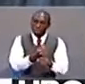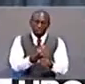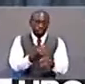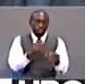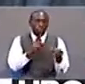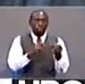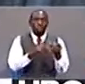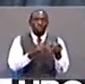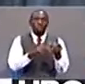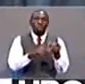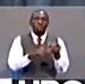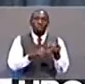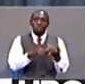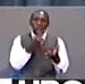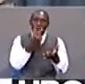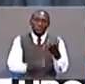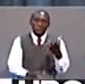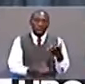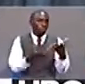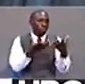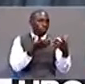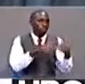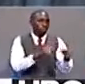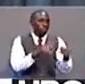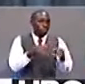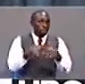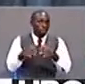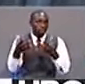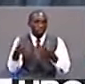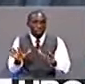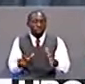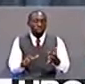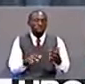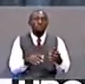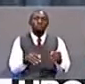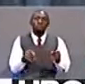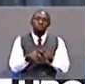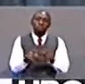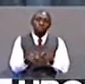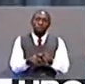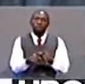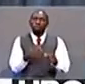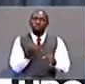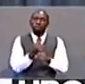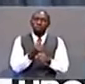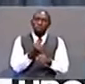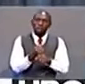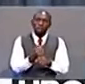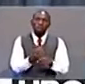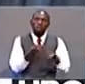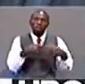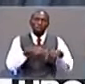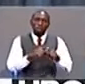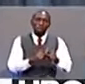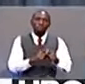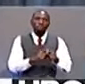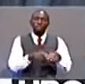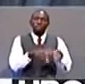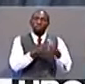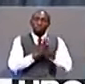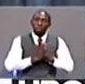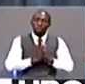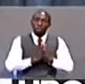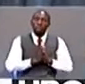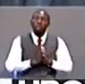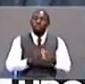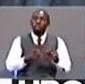because of what he was doing, and because Ugandans closed their ranks and forgot their political